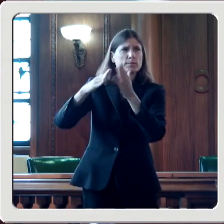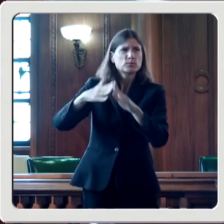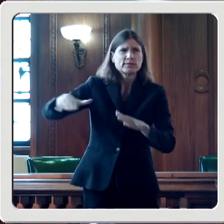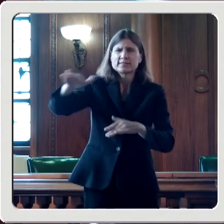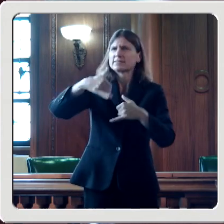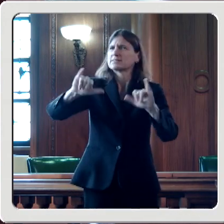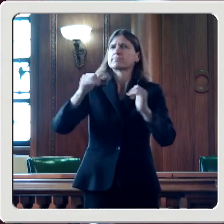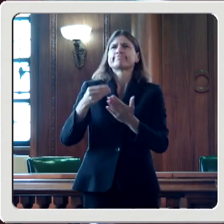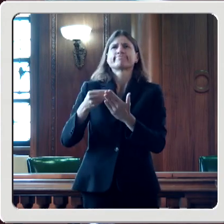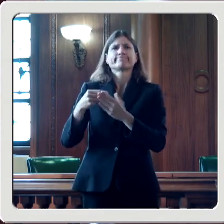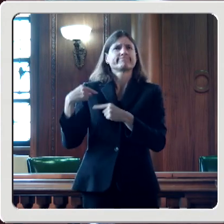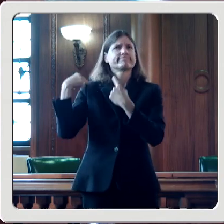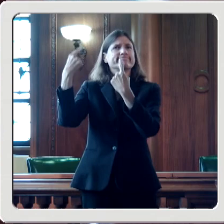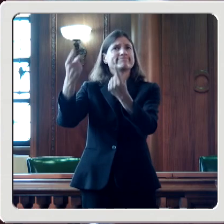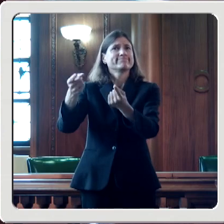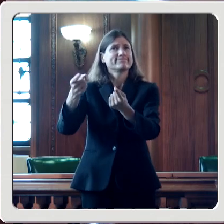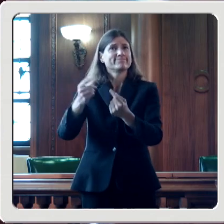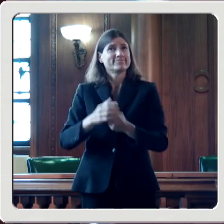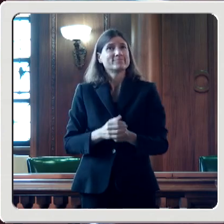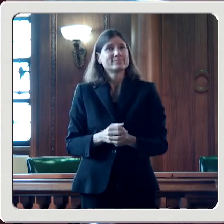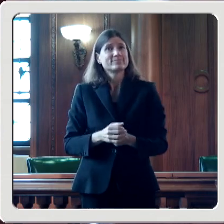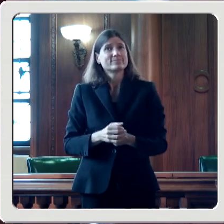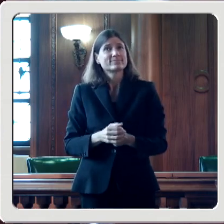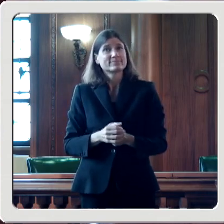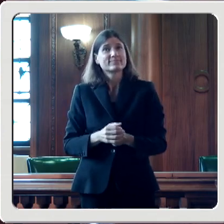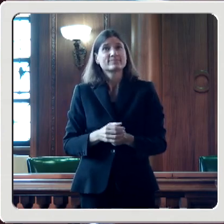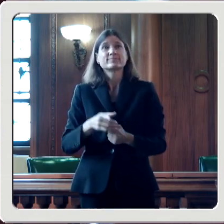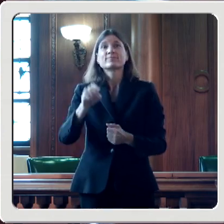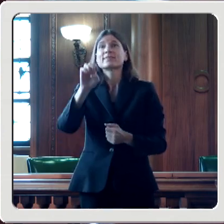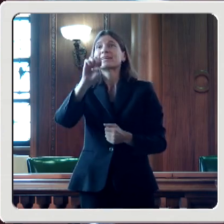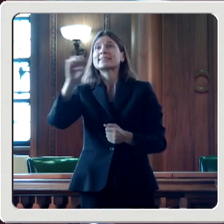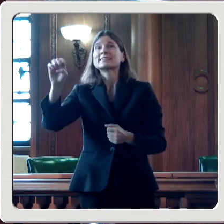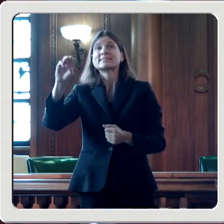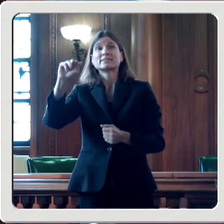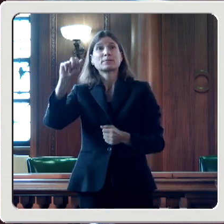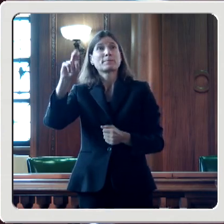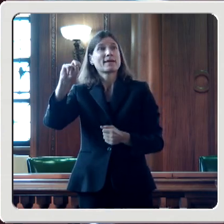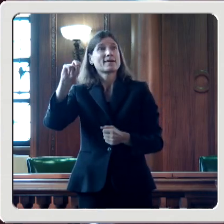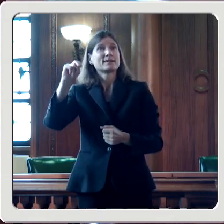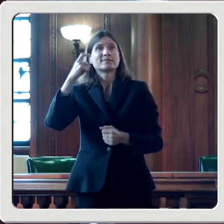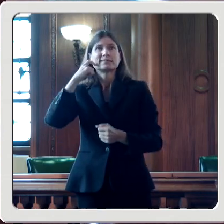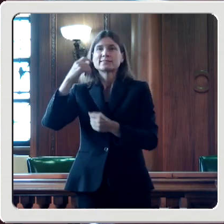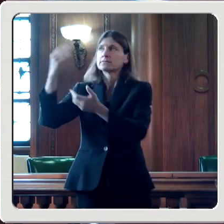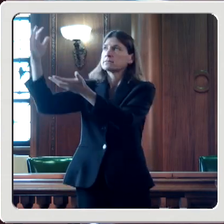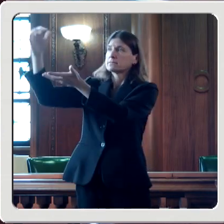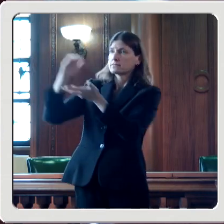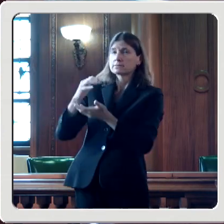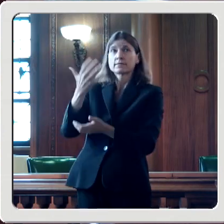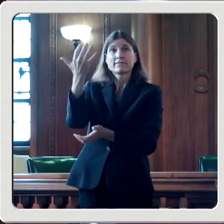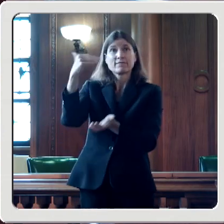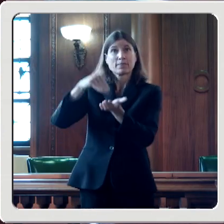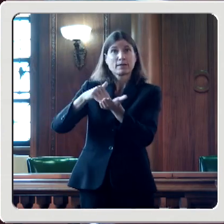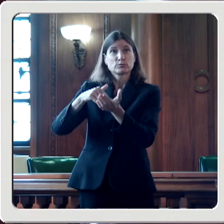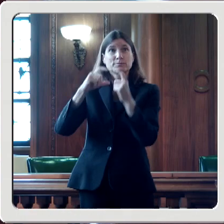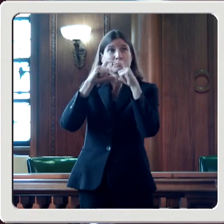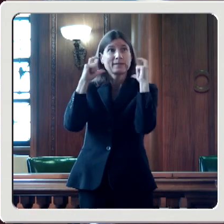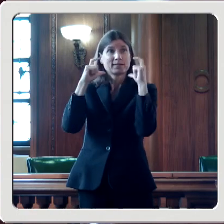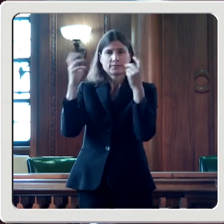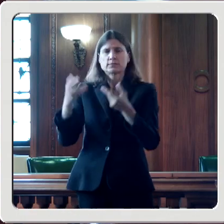us 5,000 cloth masks too, so it just was wonderful there. Let me go